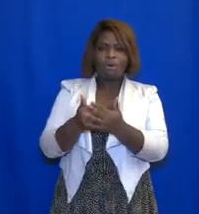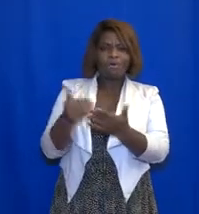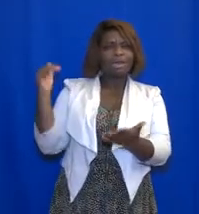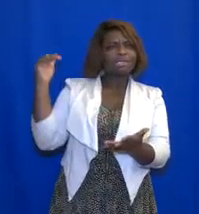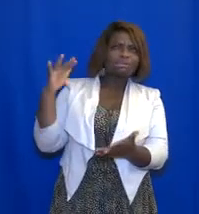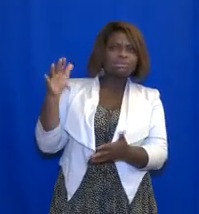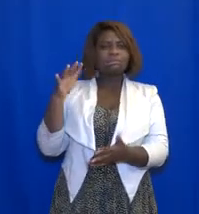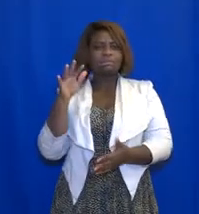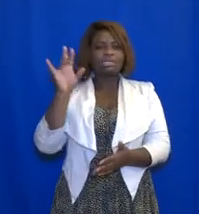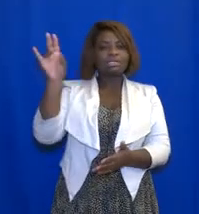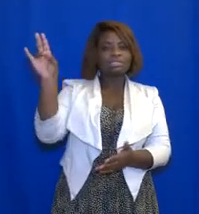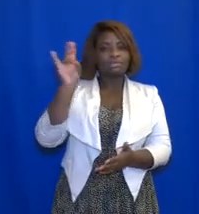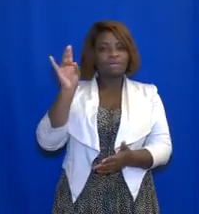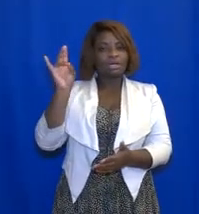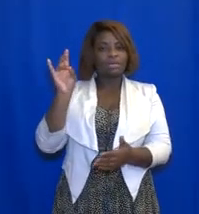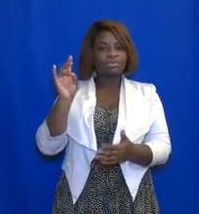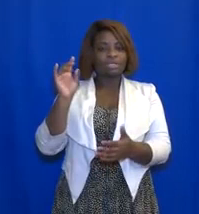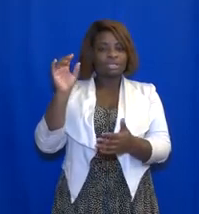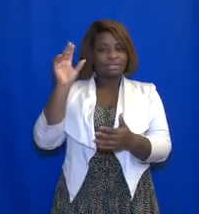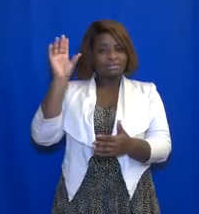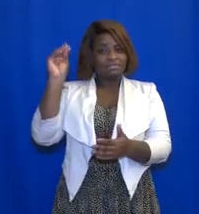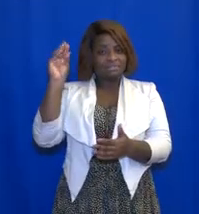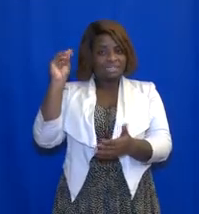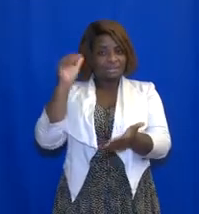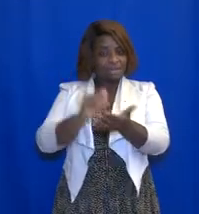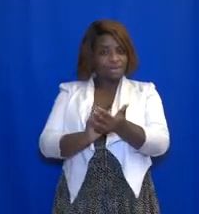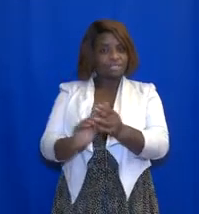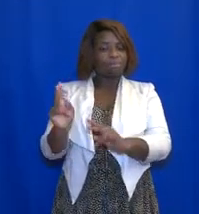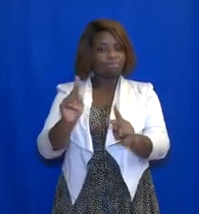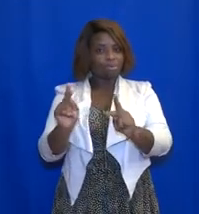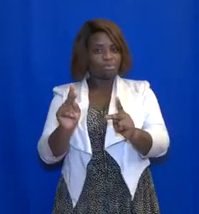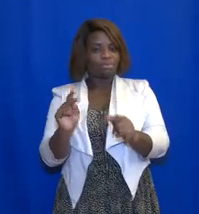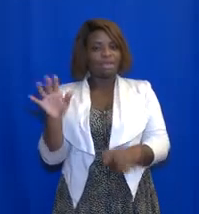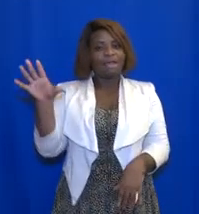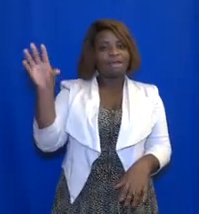some 750,000 persons, comprising